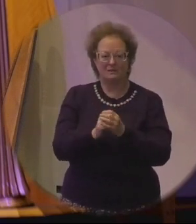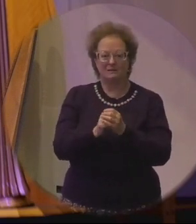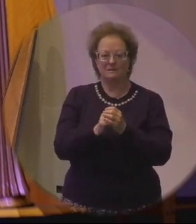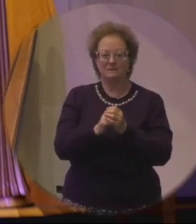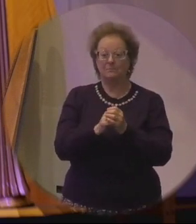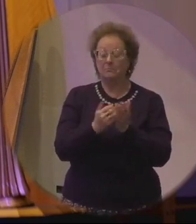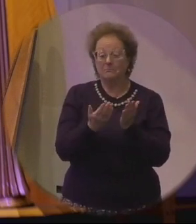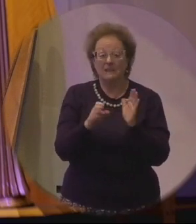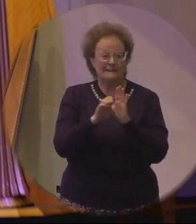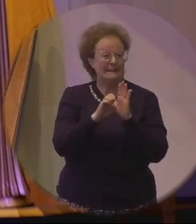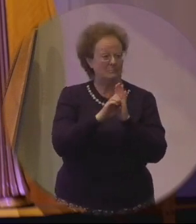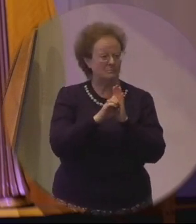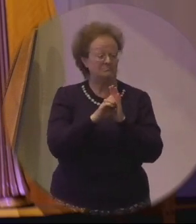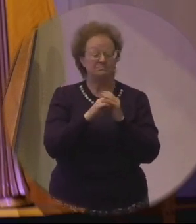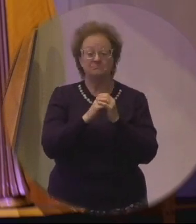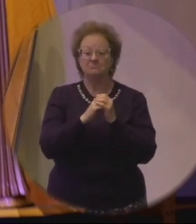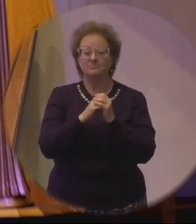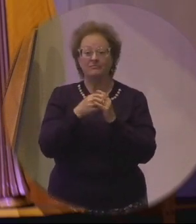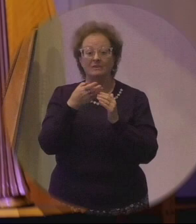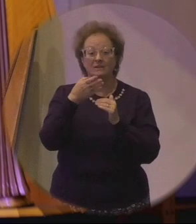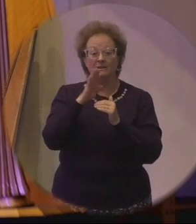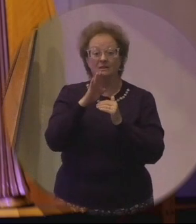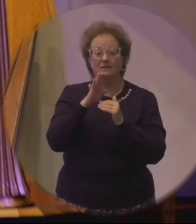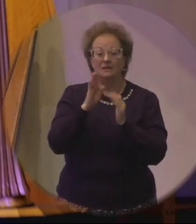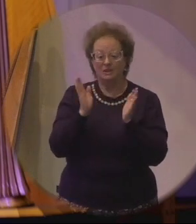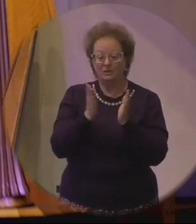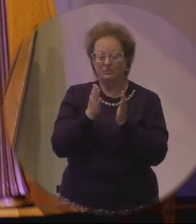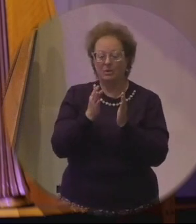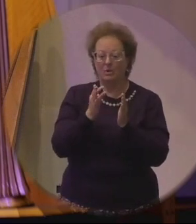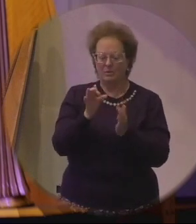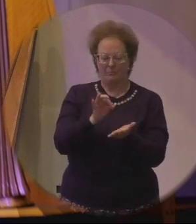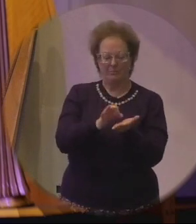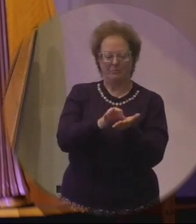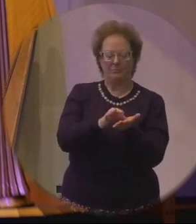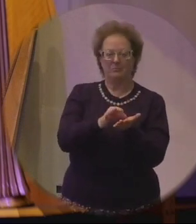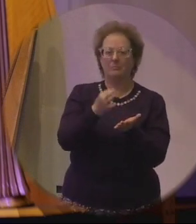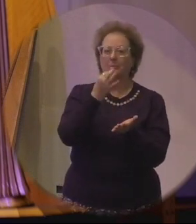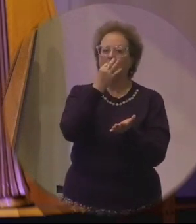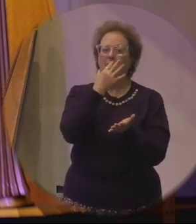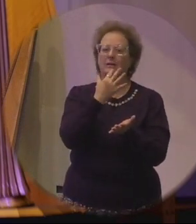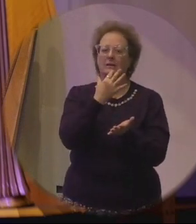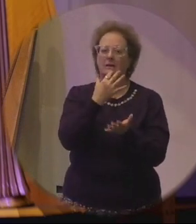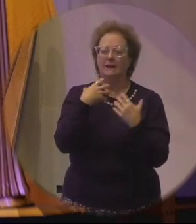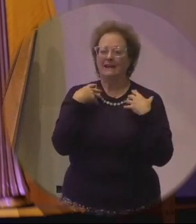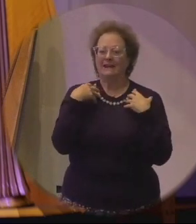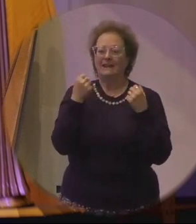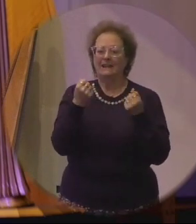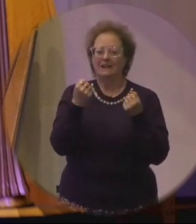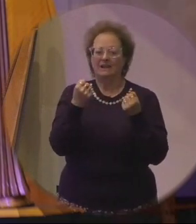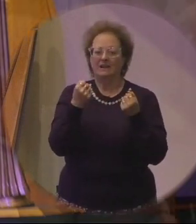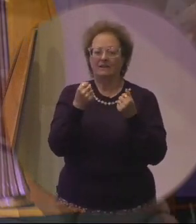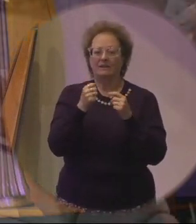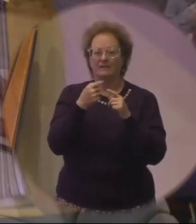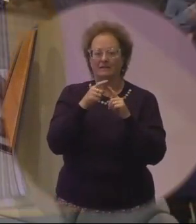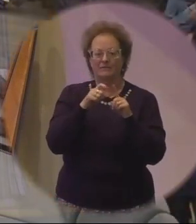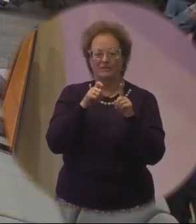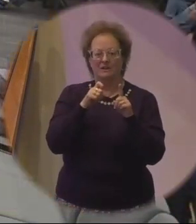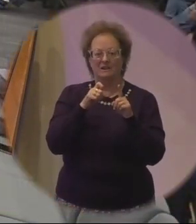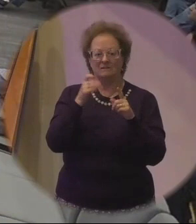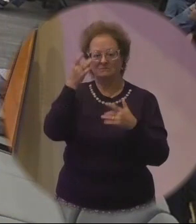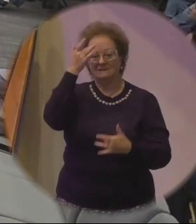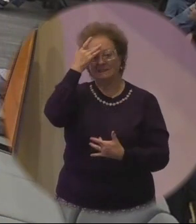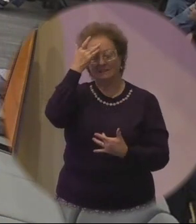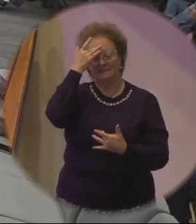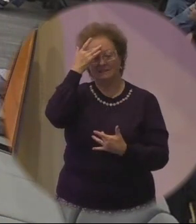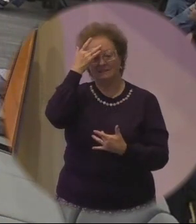give you some examples. God can take a small pill and bring healing to people from big diseases.